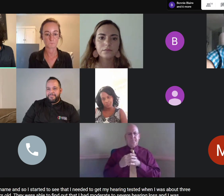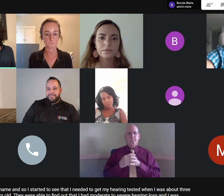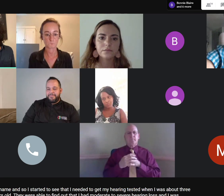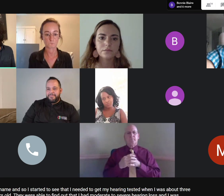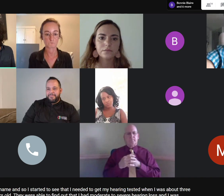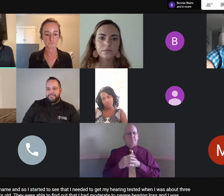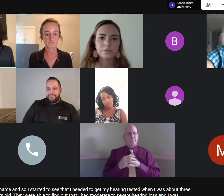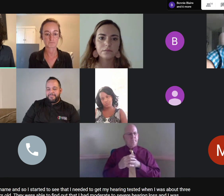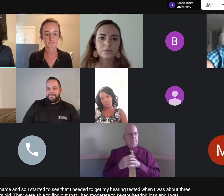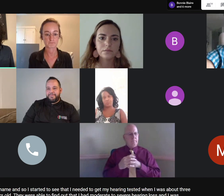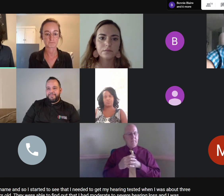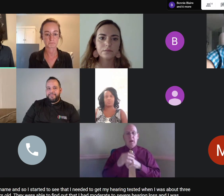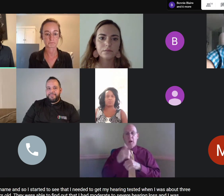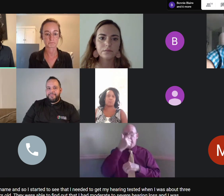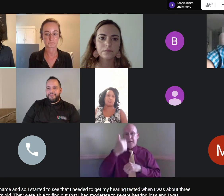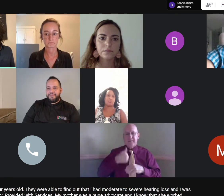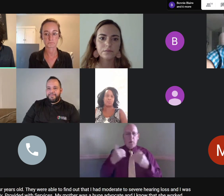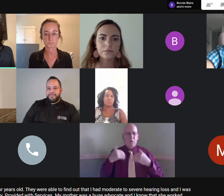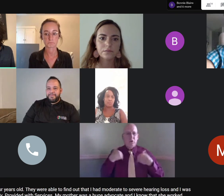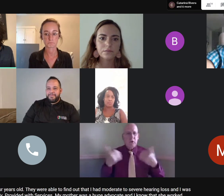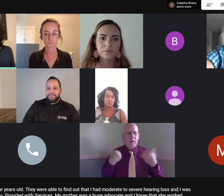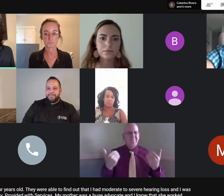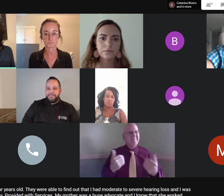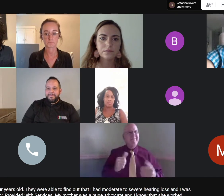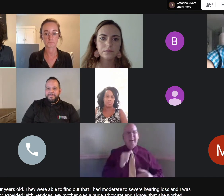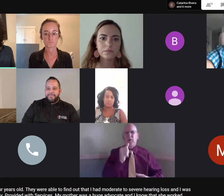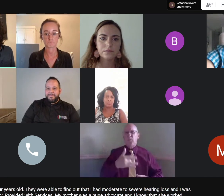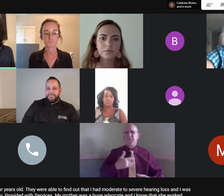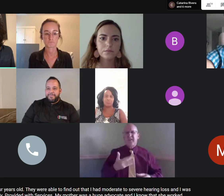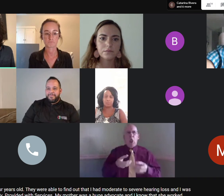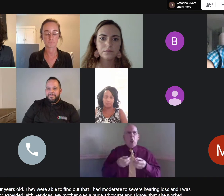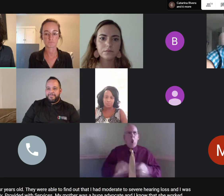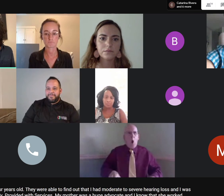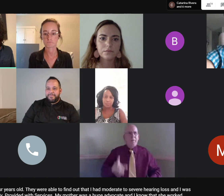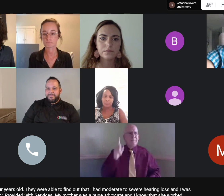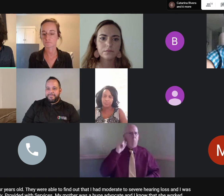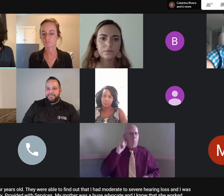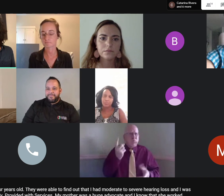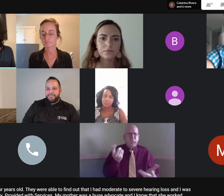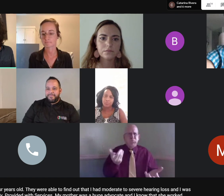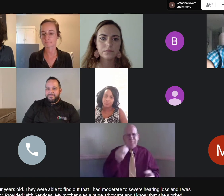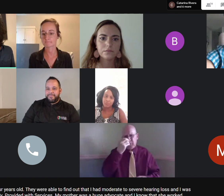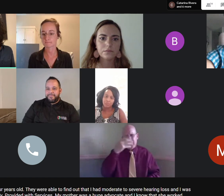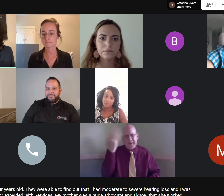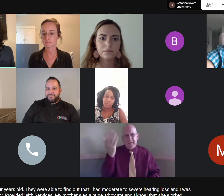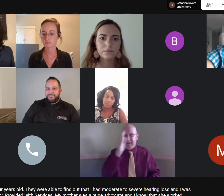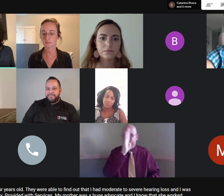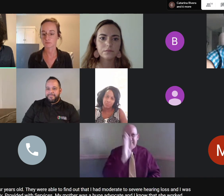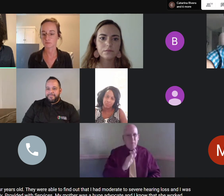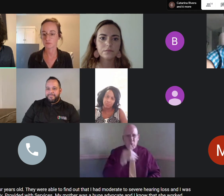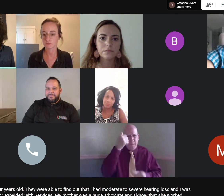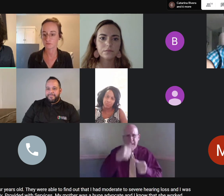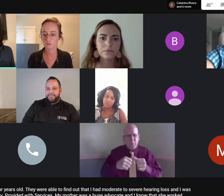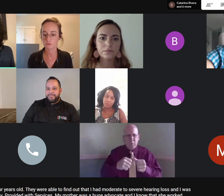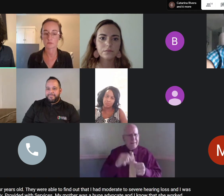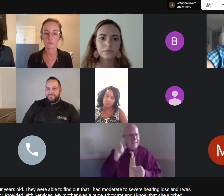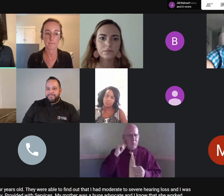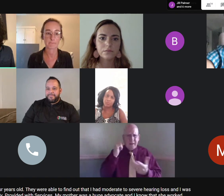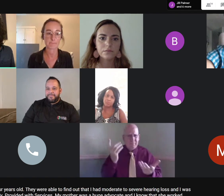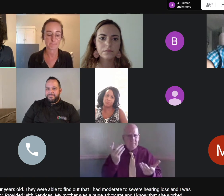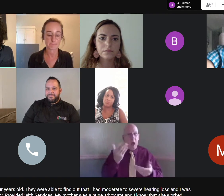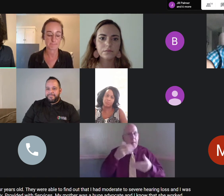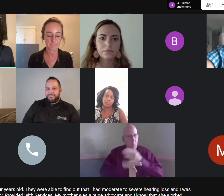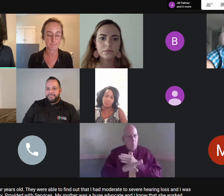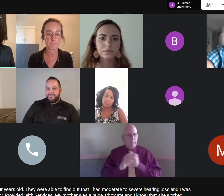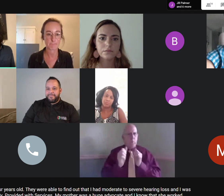Because I was so young, I don't have a sense of loss related to my hearing. I never had perfect hearing. I was born